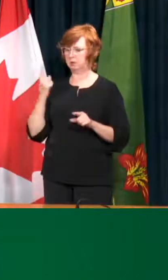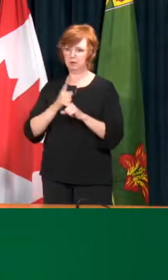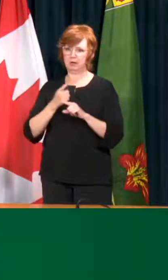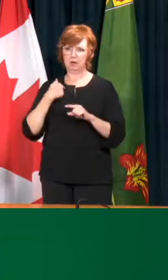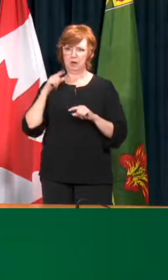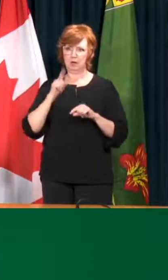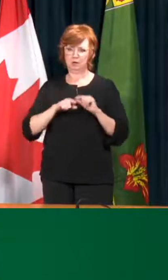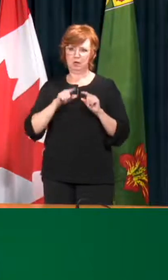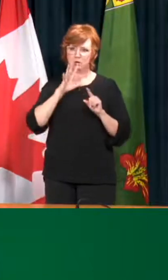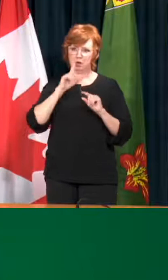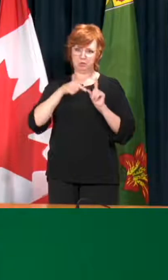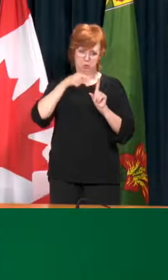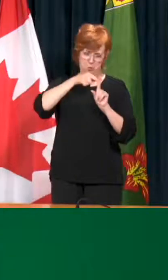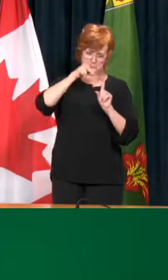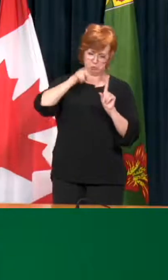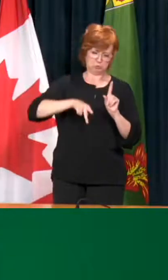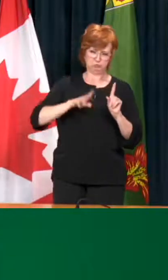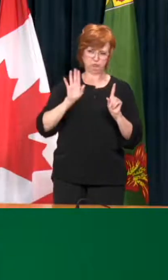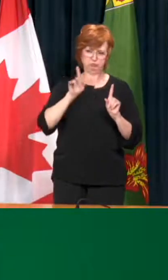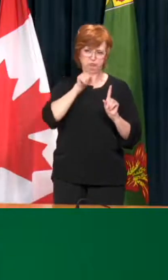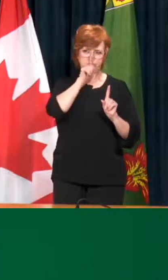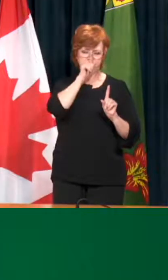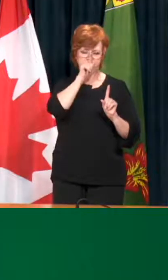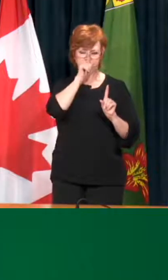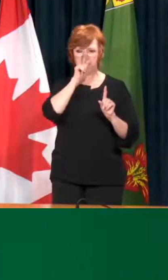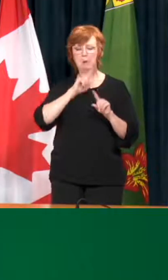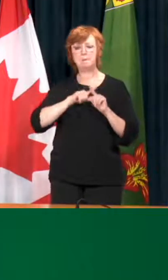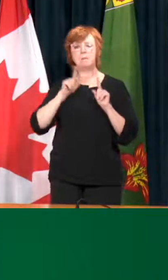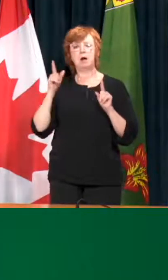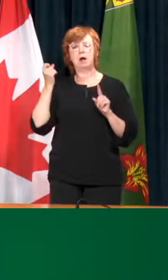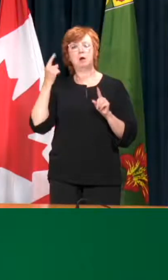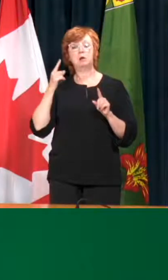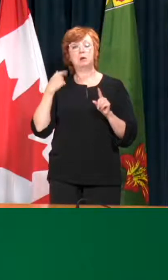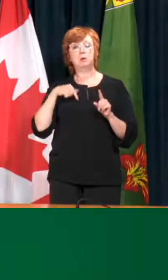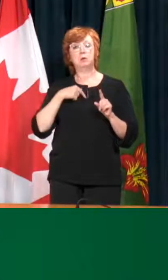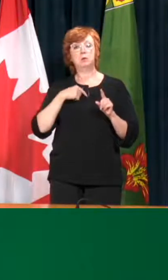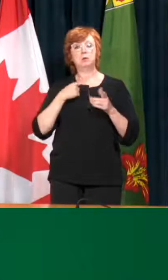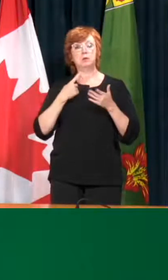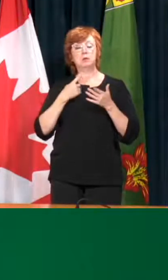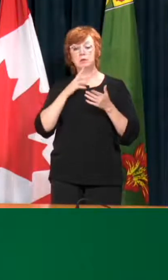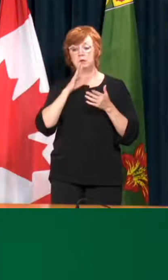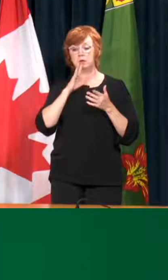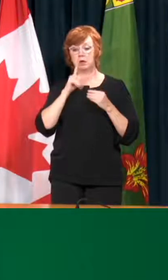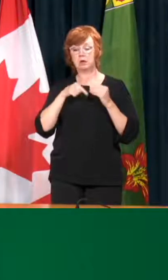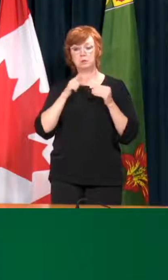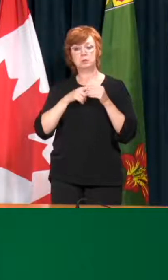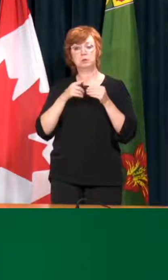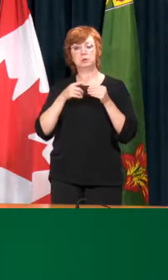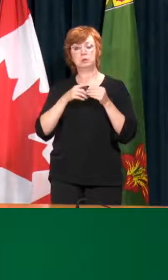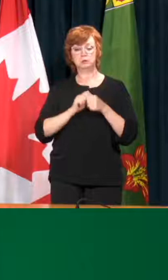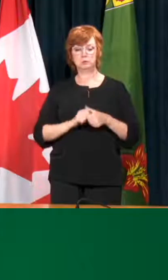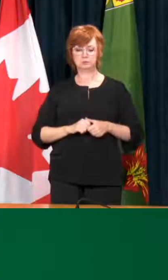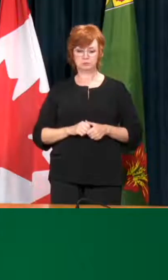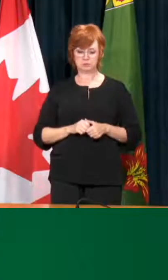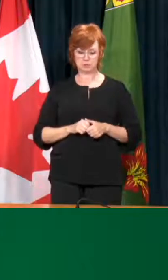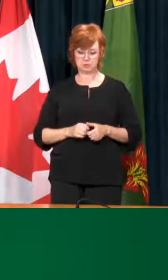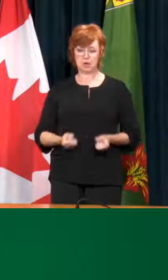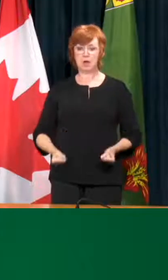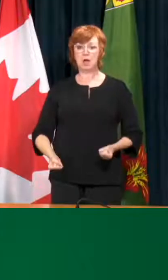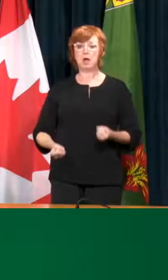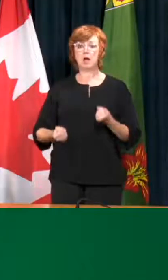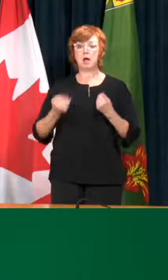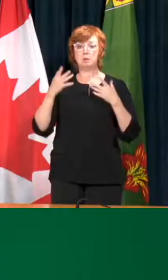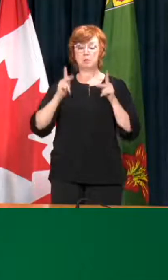individual cases, but certainly the timelines are such that we do announce hospitalization deaths